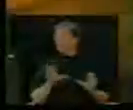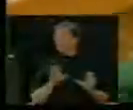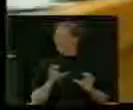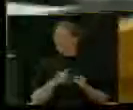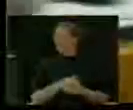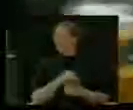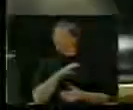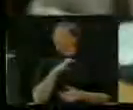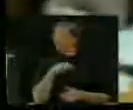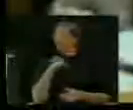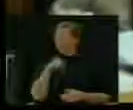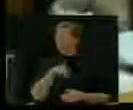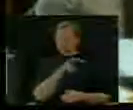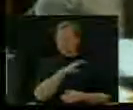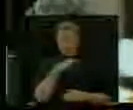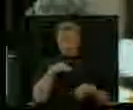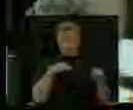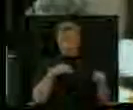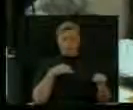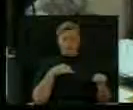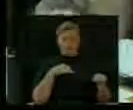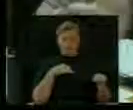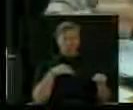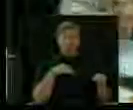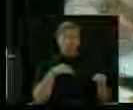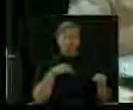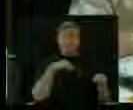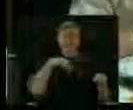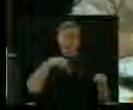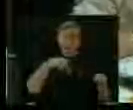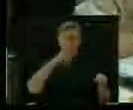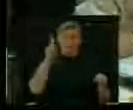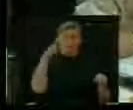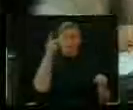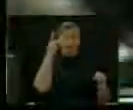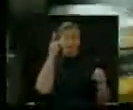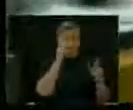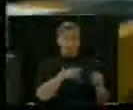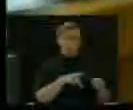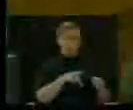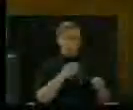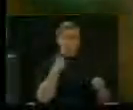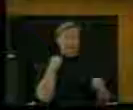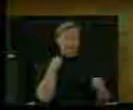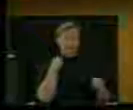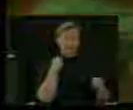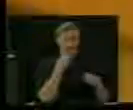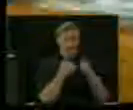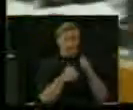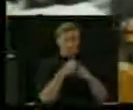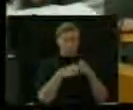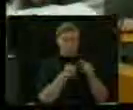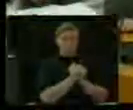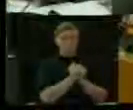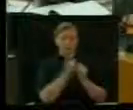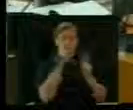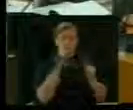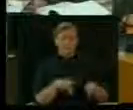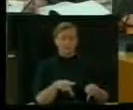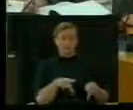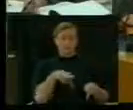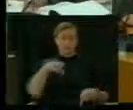this committee? Because we're playing a shell game. And this committee, by the way, there are politicos on this committee that have axes to grind